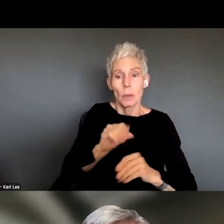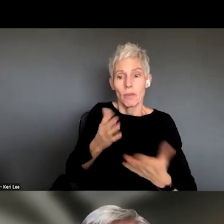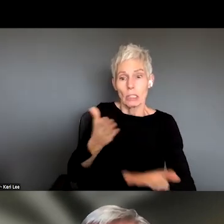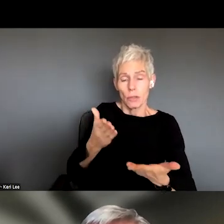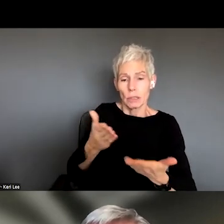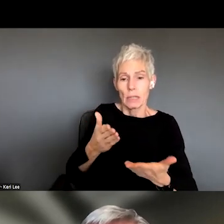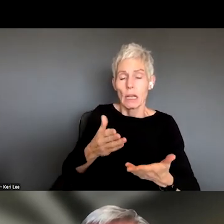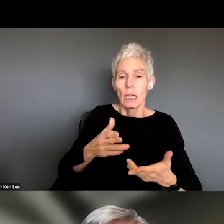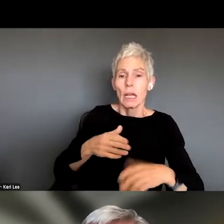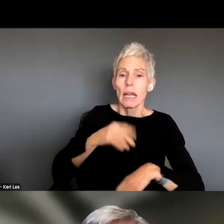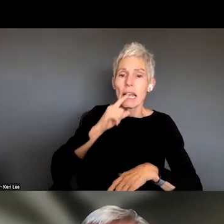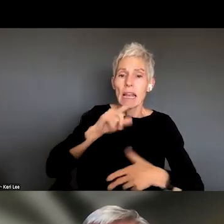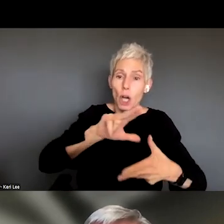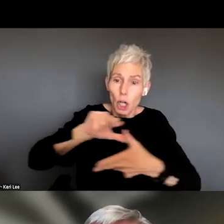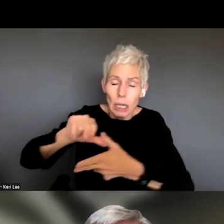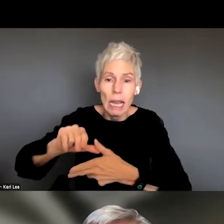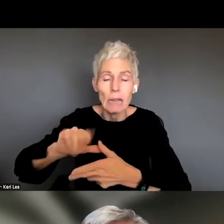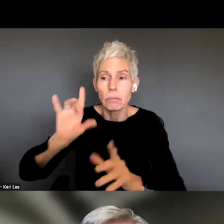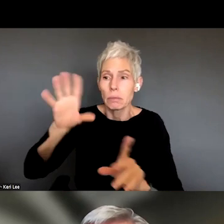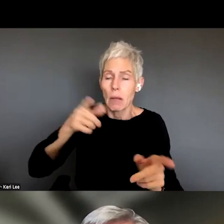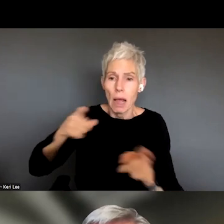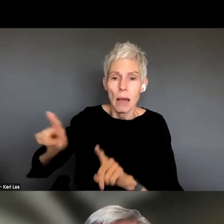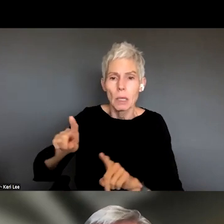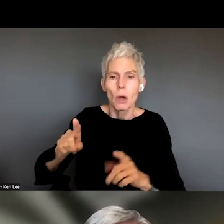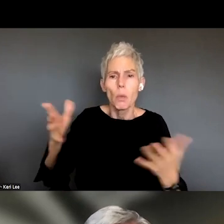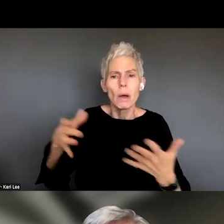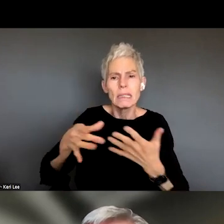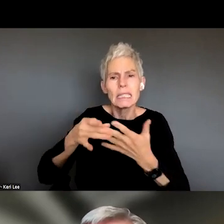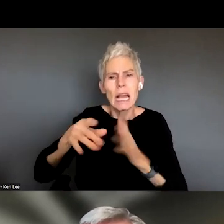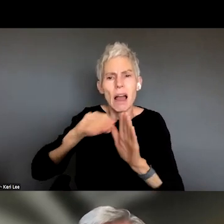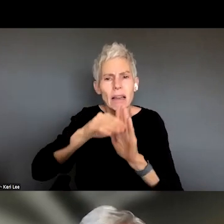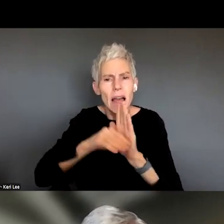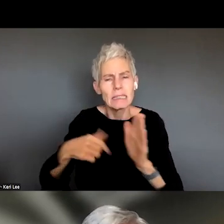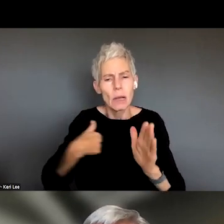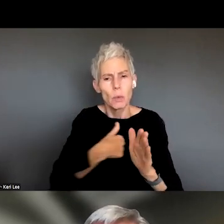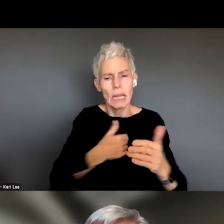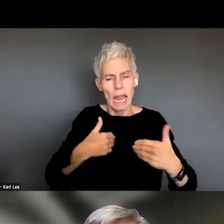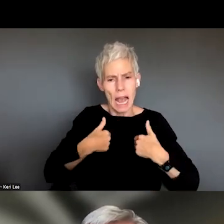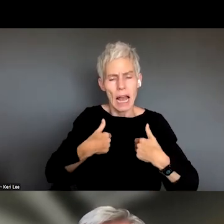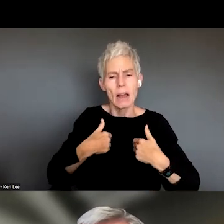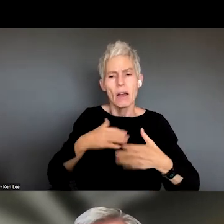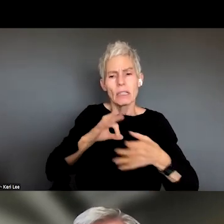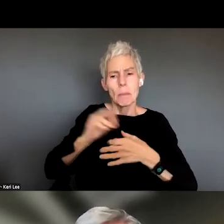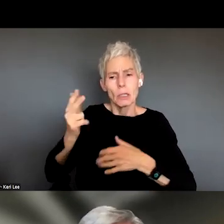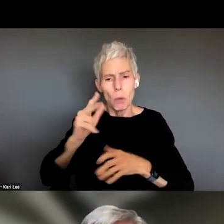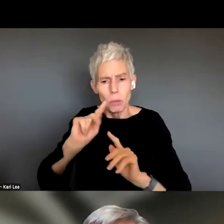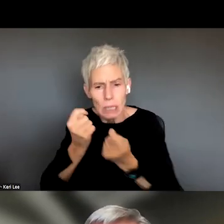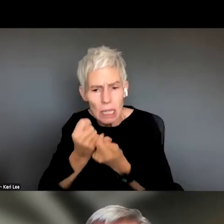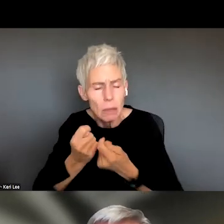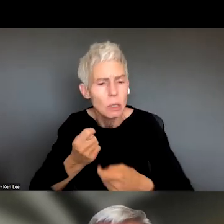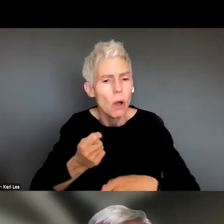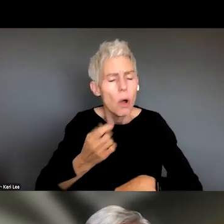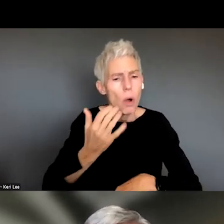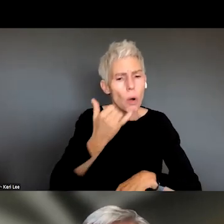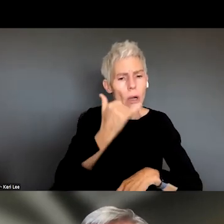and disasters happen, absolutely, what kind of guidelines are we having for mobile teams versus call center teams that lose power, or lose internet,